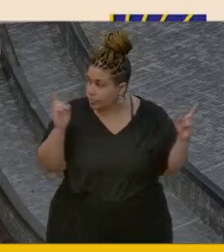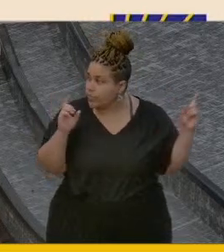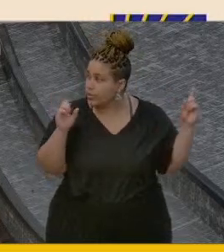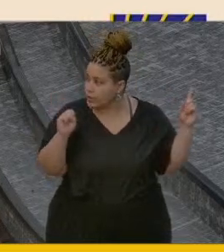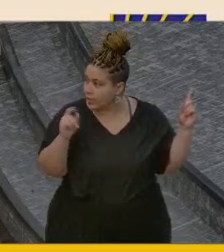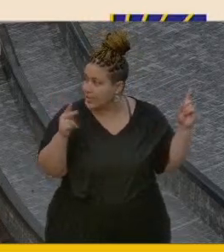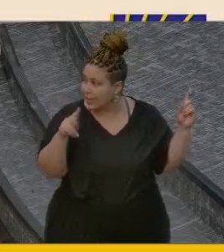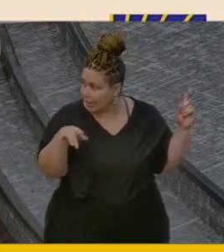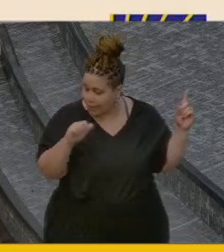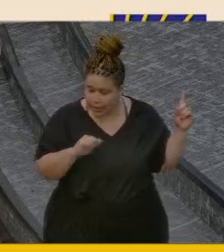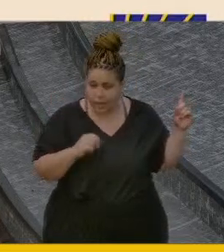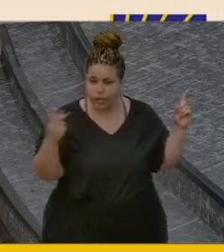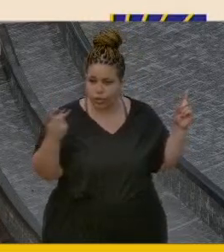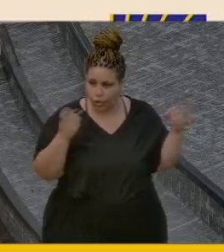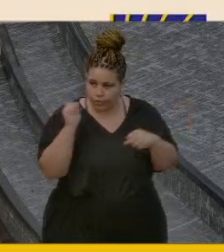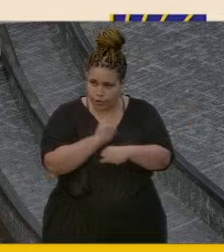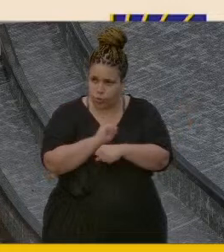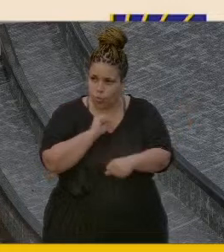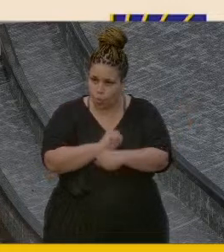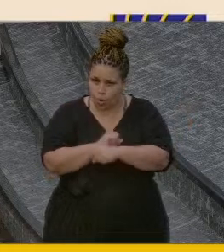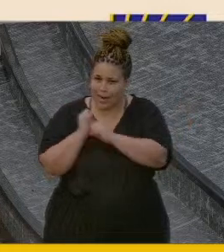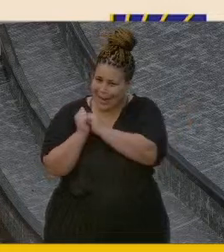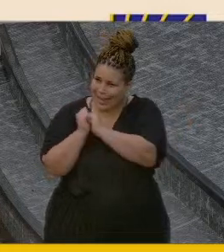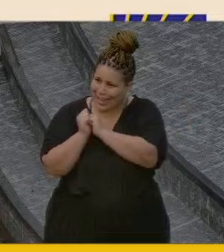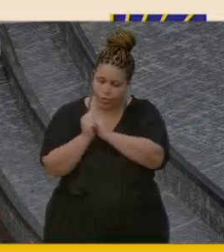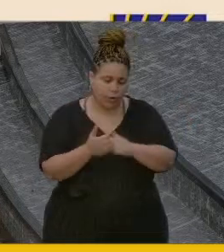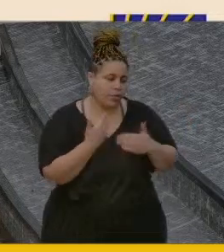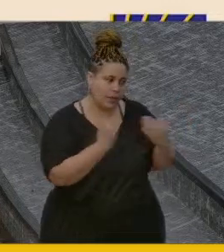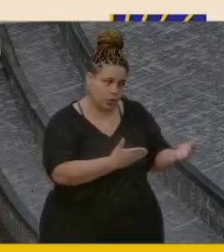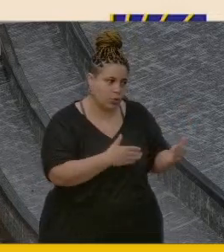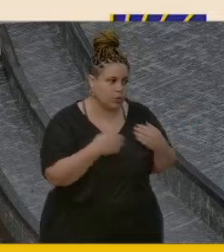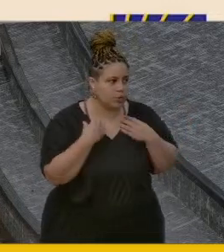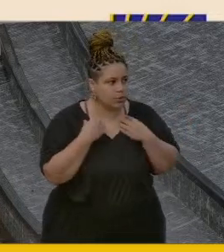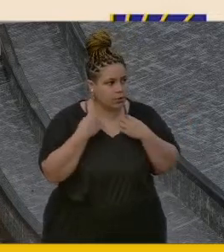together. Great, thank you.